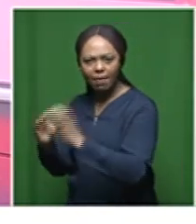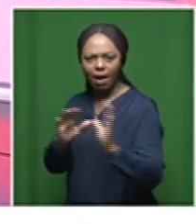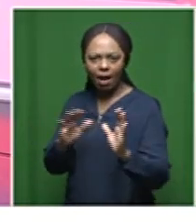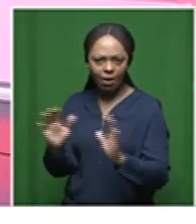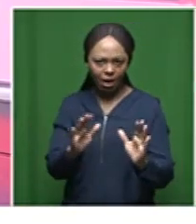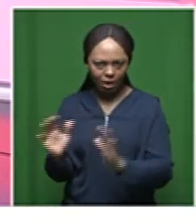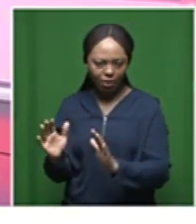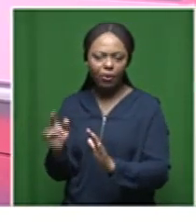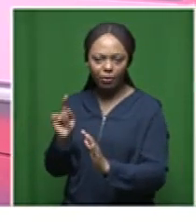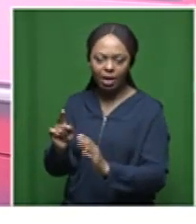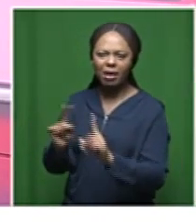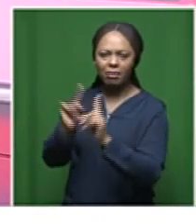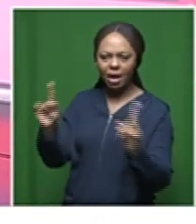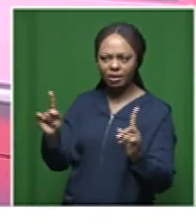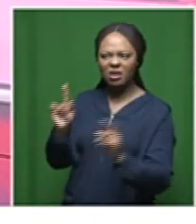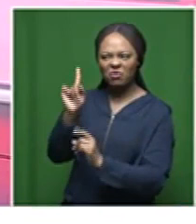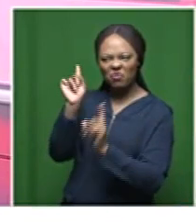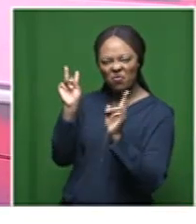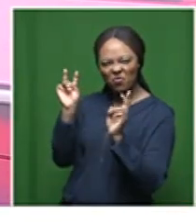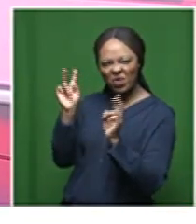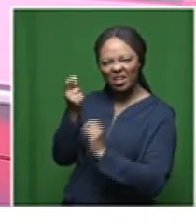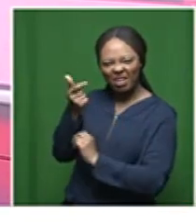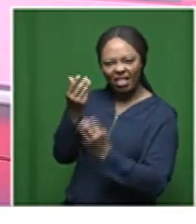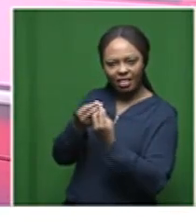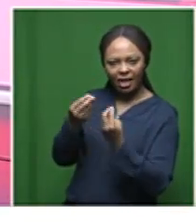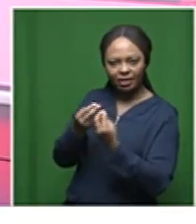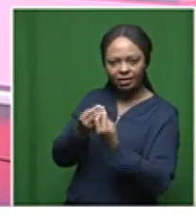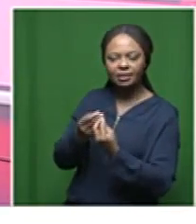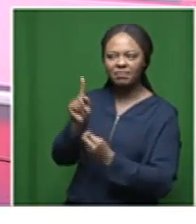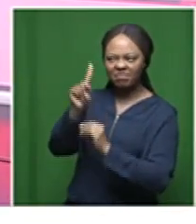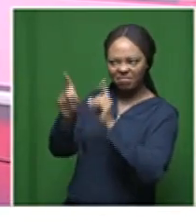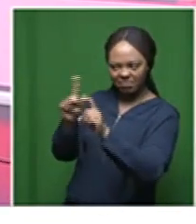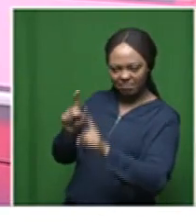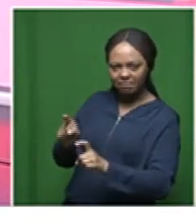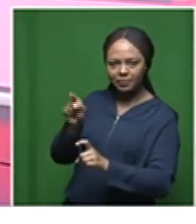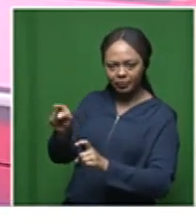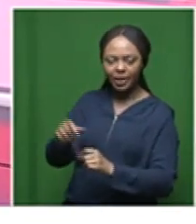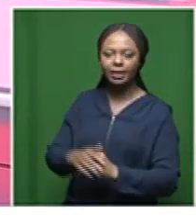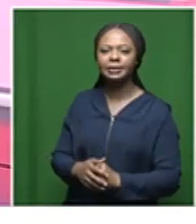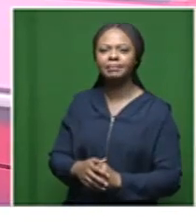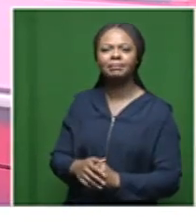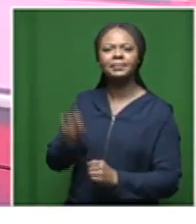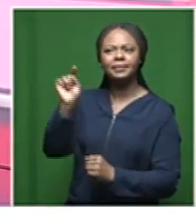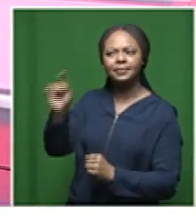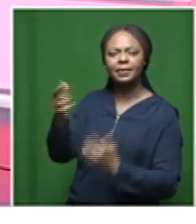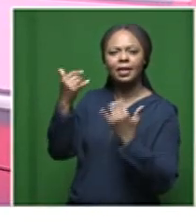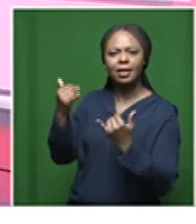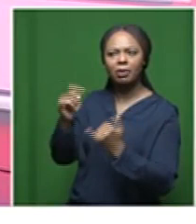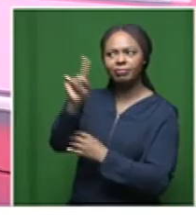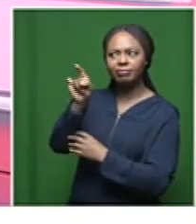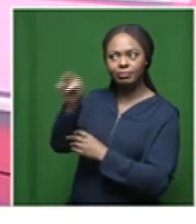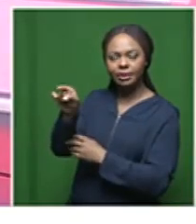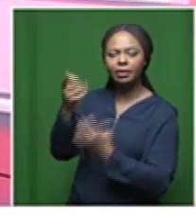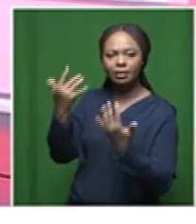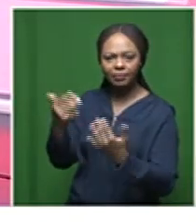But there are just a few things I want to look at. This is the issue of the questionnaire that is filled out. What exactly is being asked in this questionnaire? And of course,